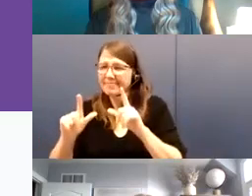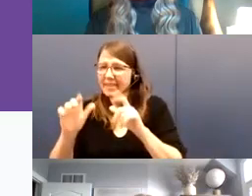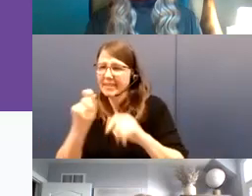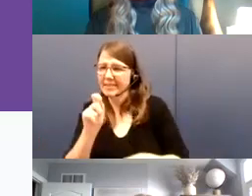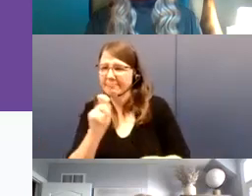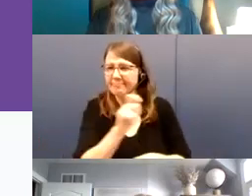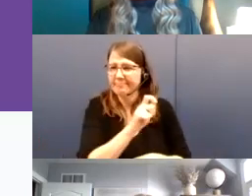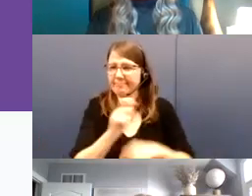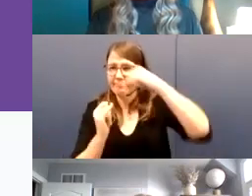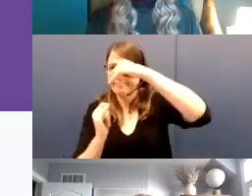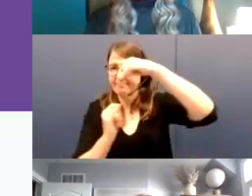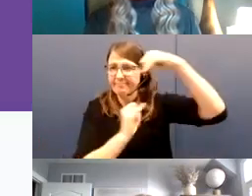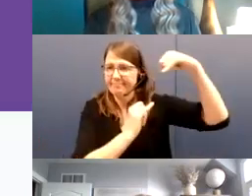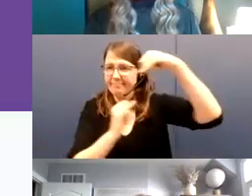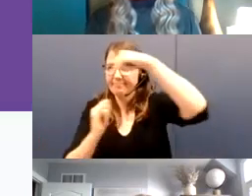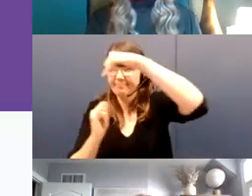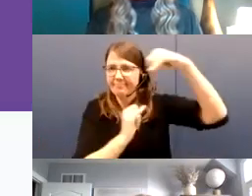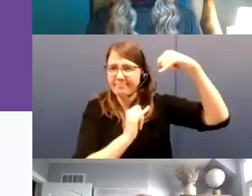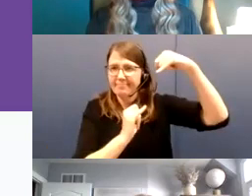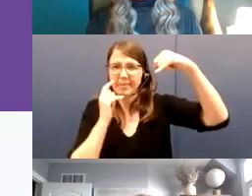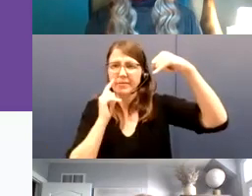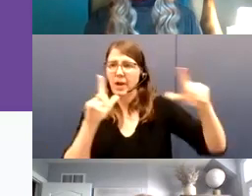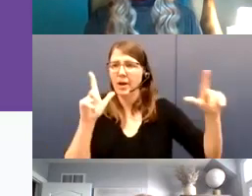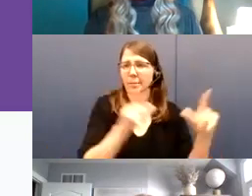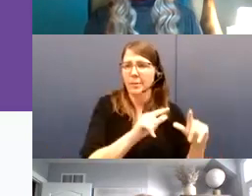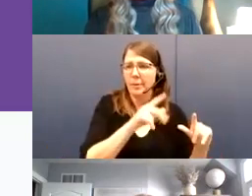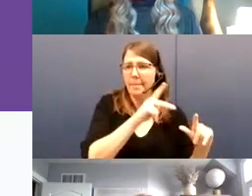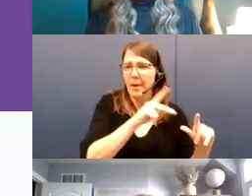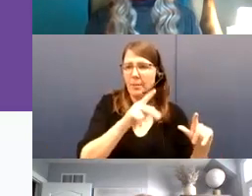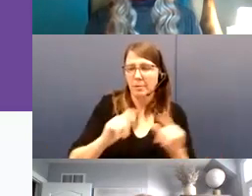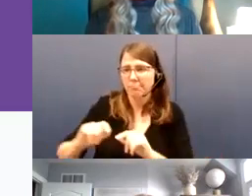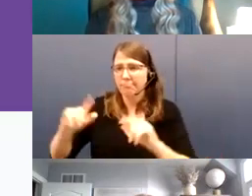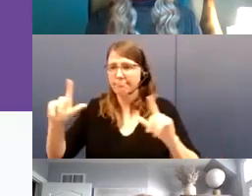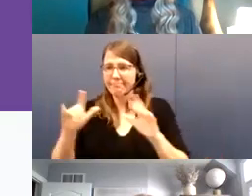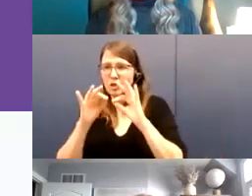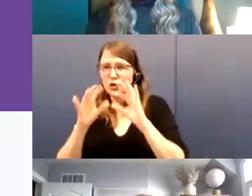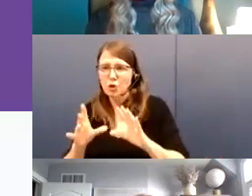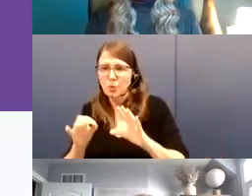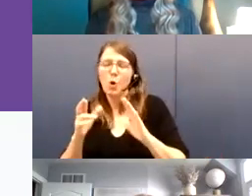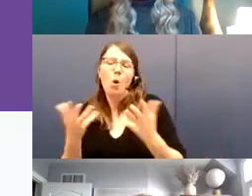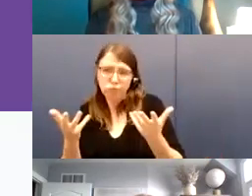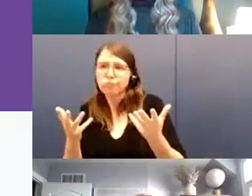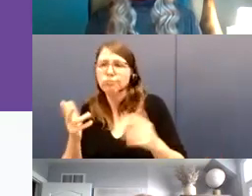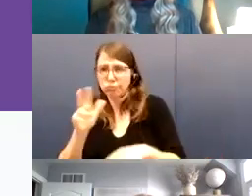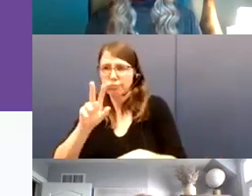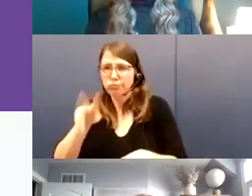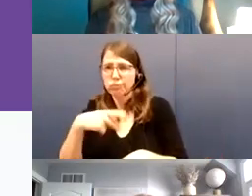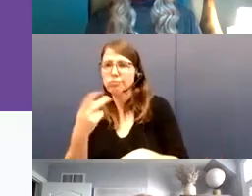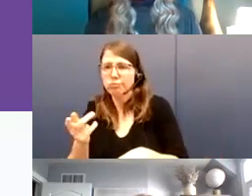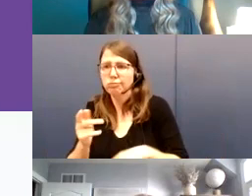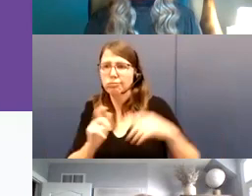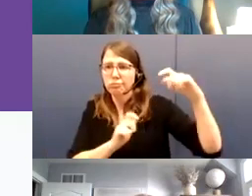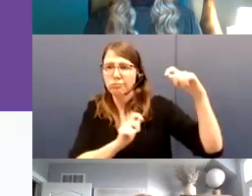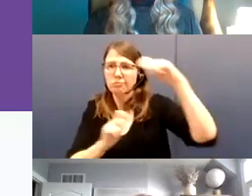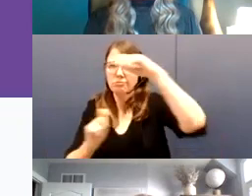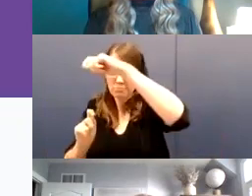drag the line in between the presentation and the video right or left to make either smaller or